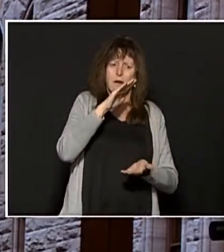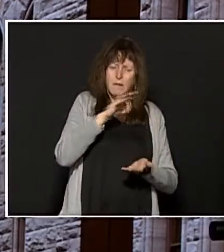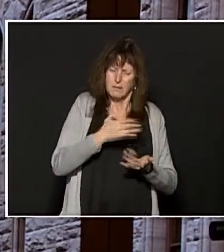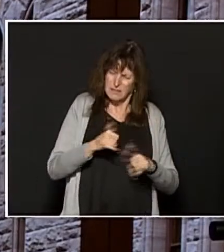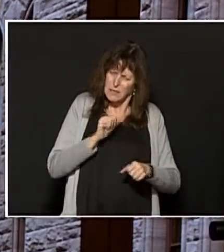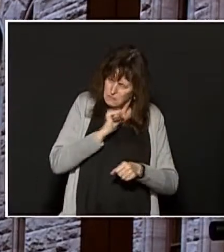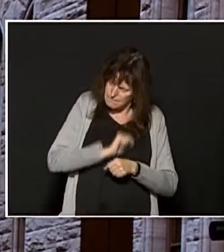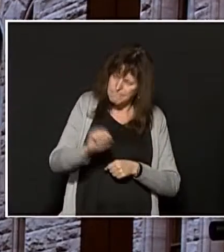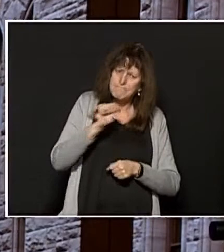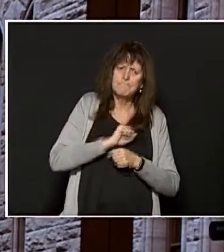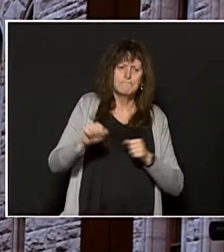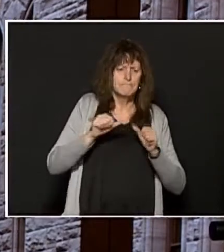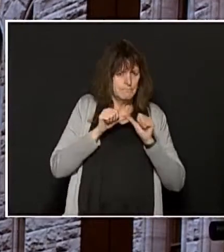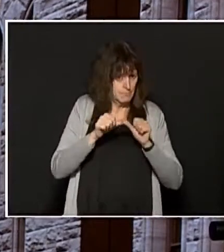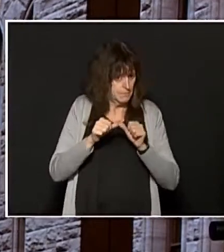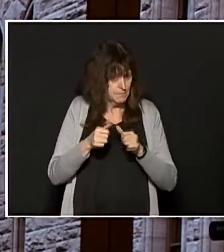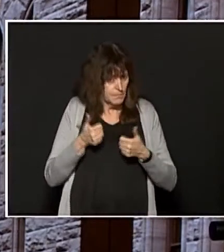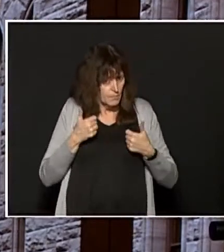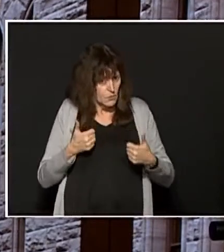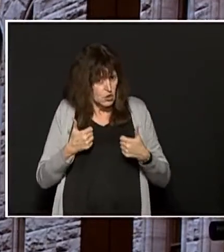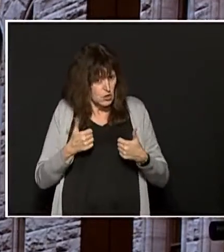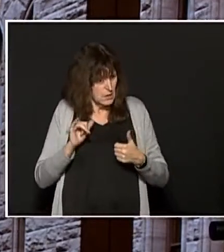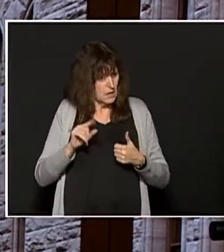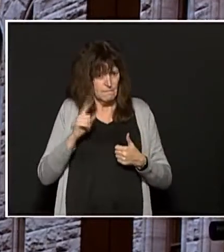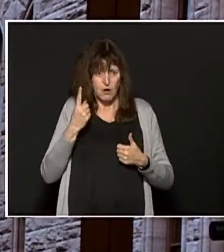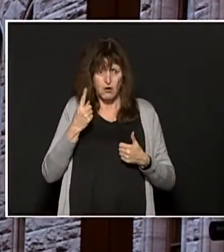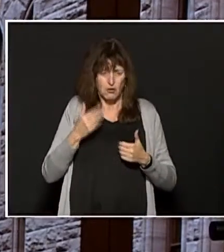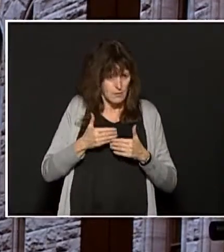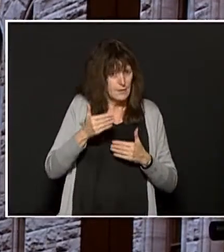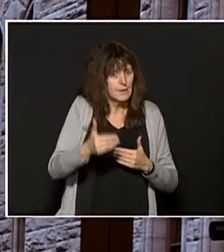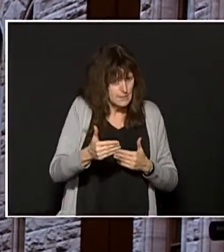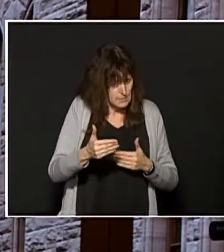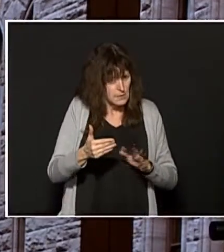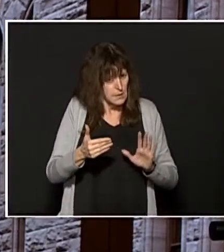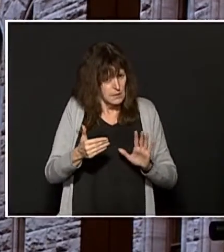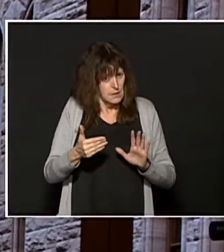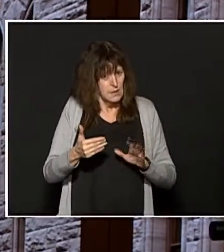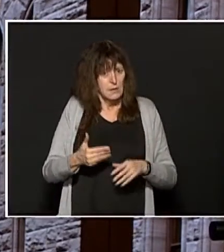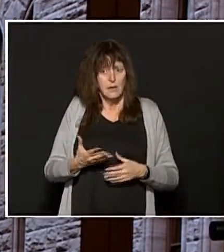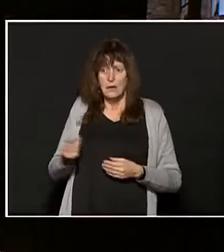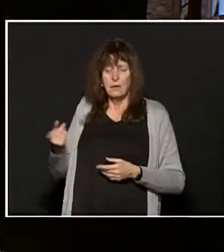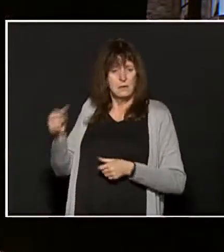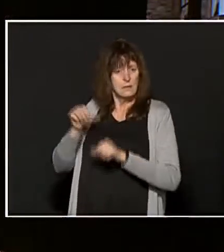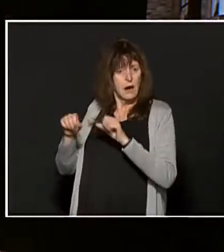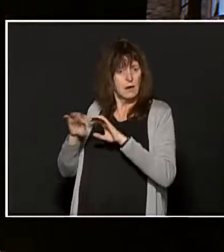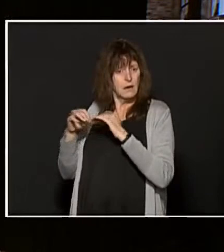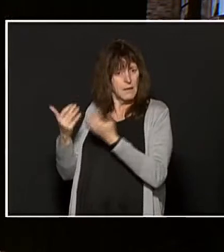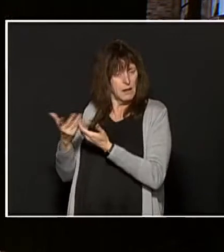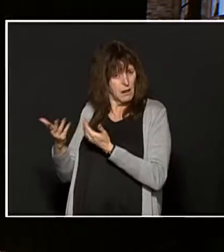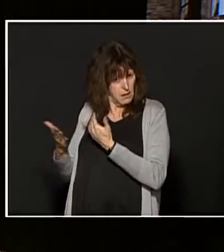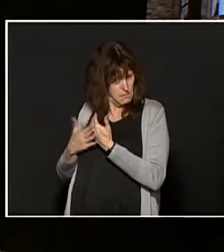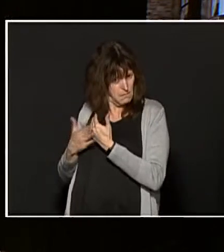step in the right direction, and following the recommendation of the science table. Follow-up?